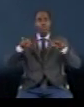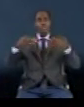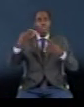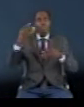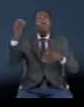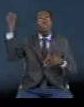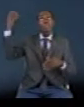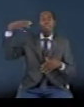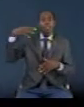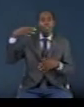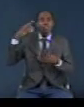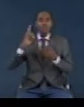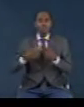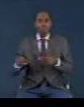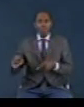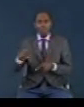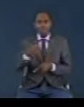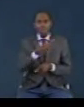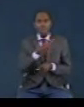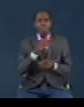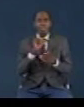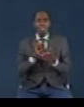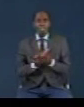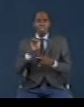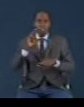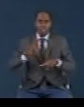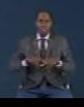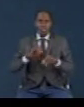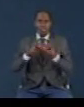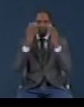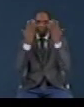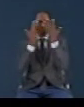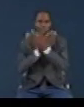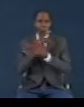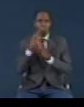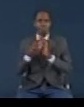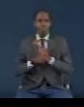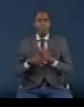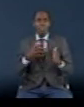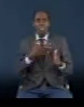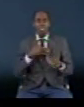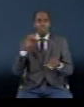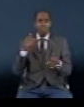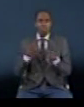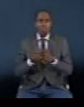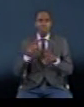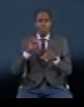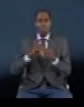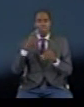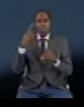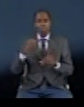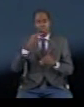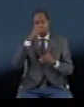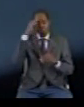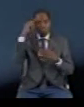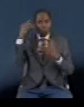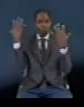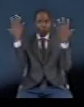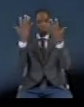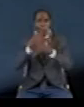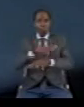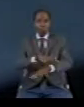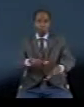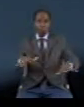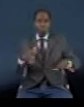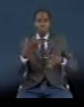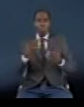light unto them that sit in darkness, and also in the shadow of death,